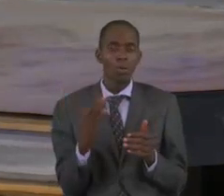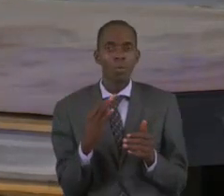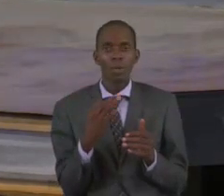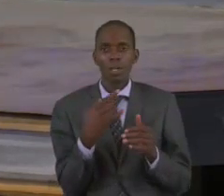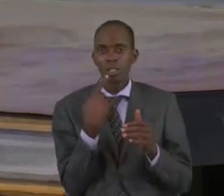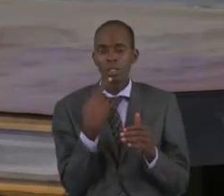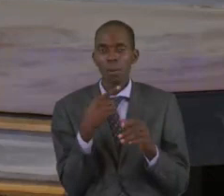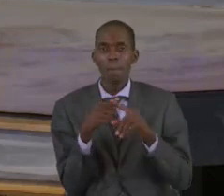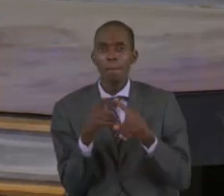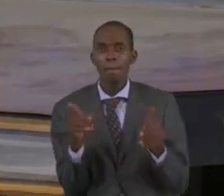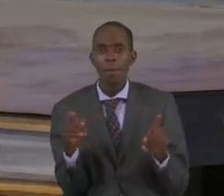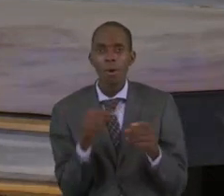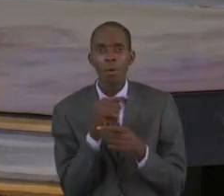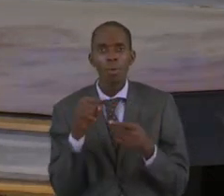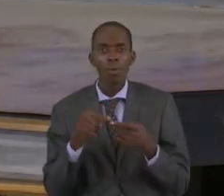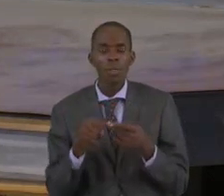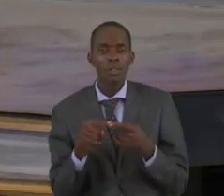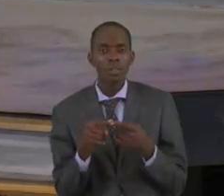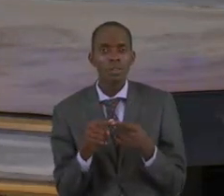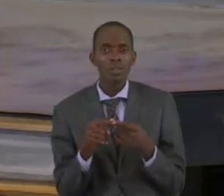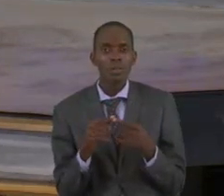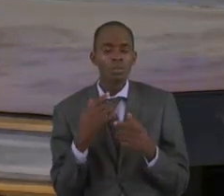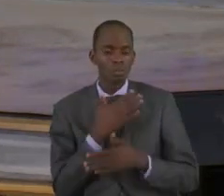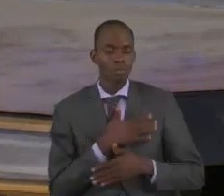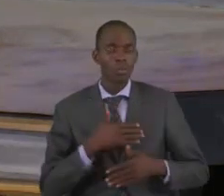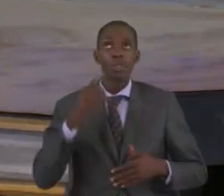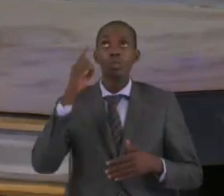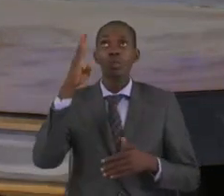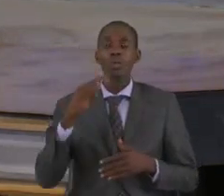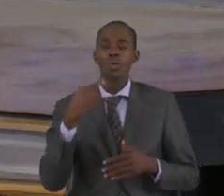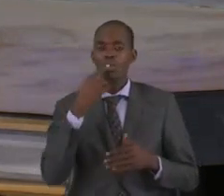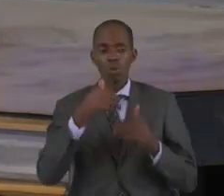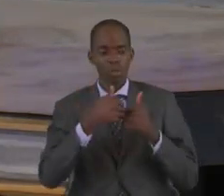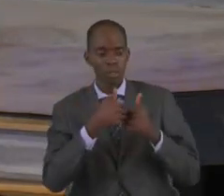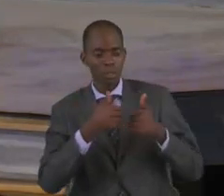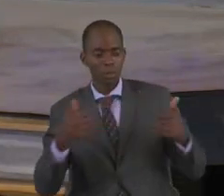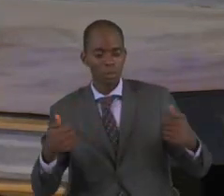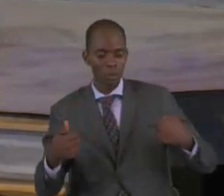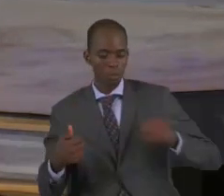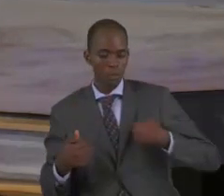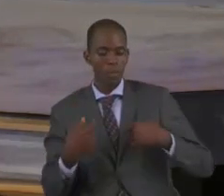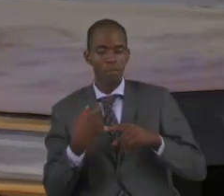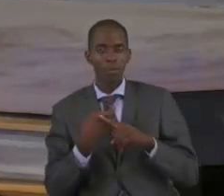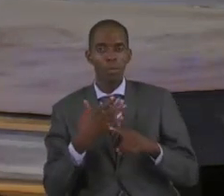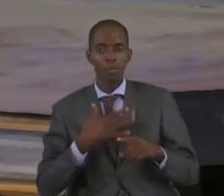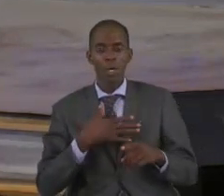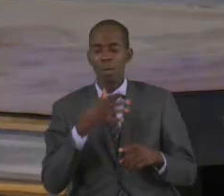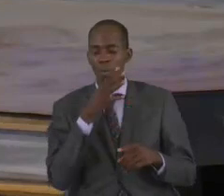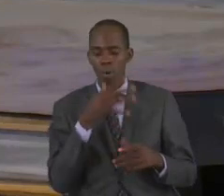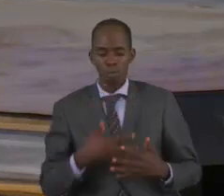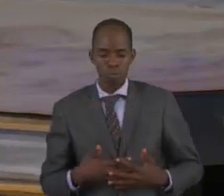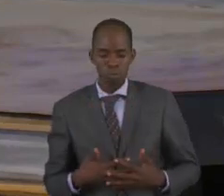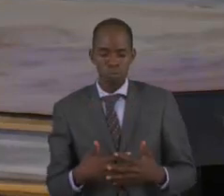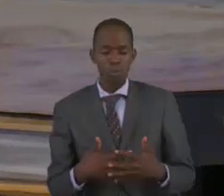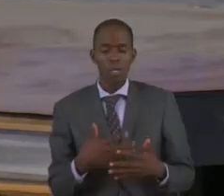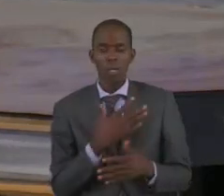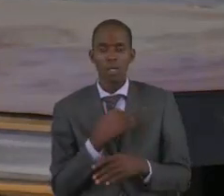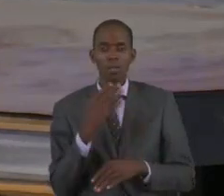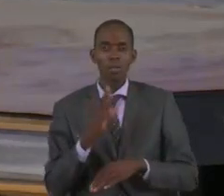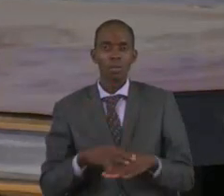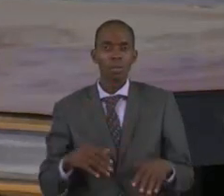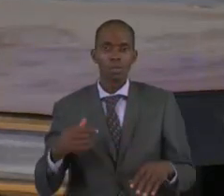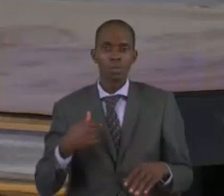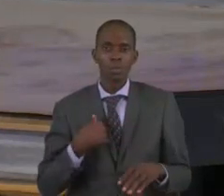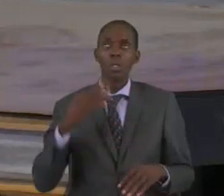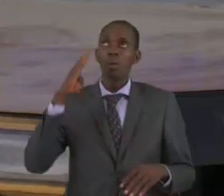but when it pleased God, who separated me from my mother's womb and called me by